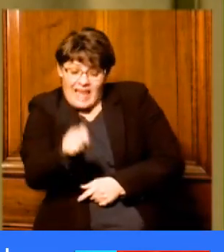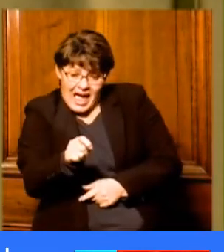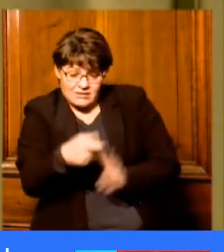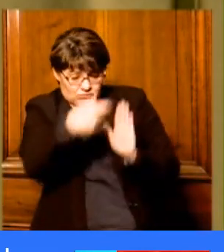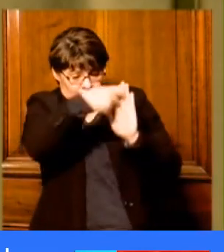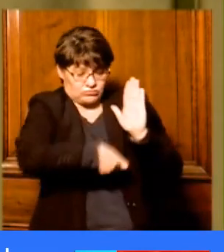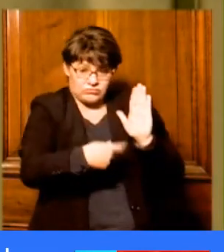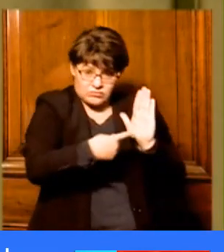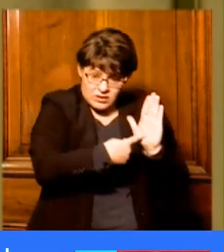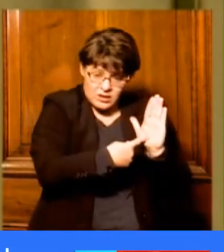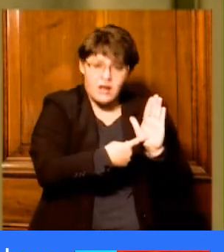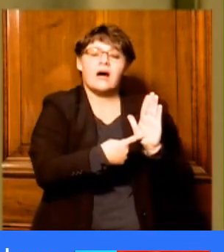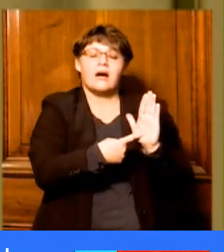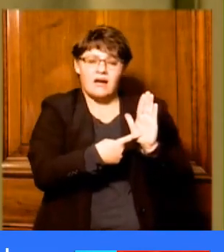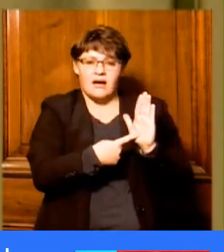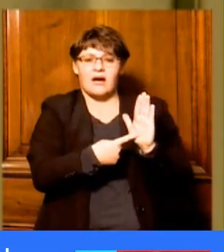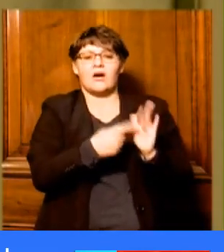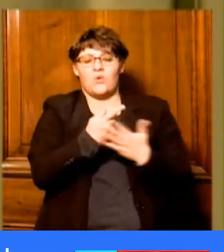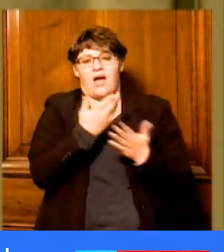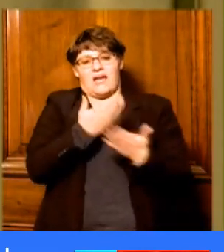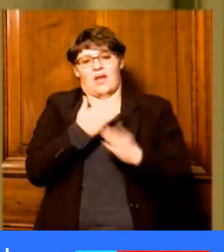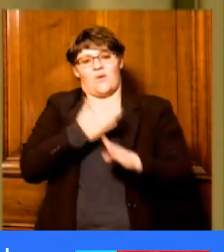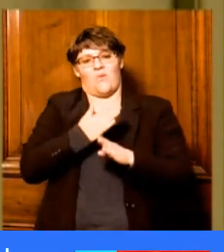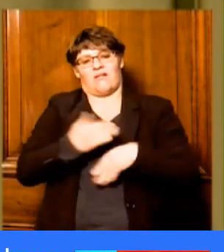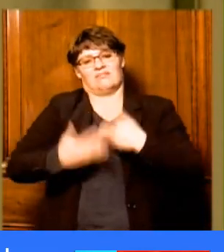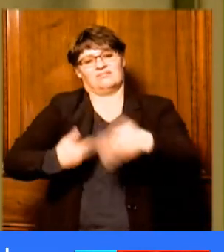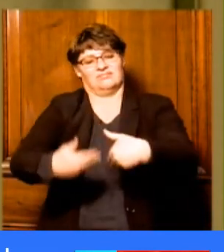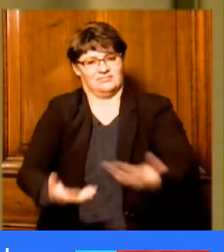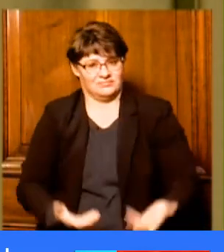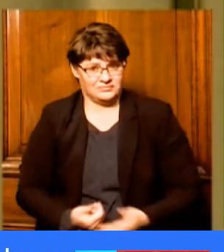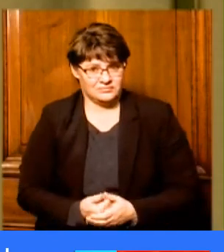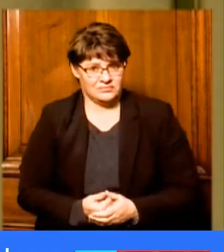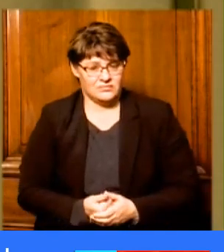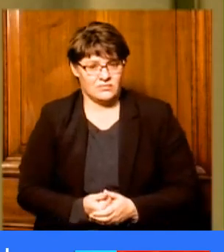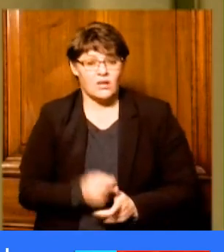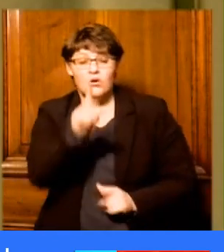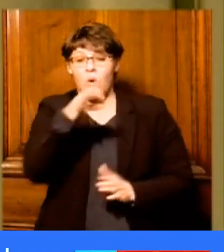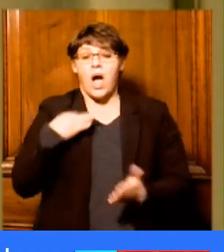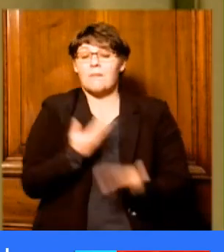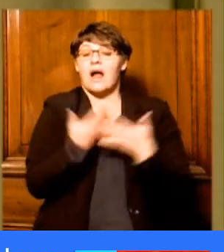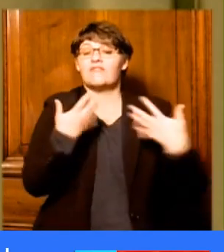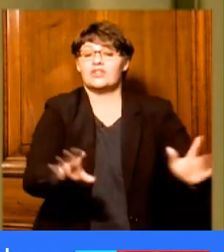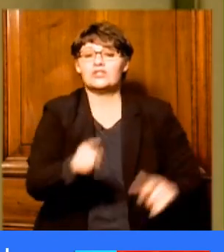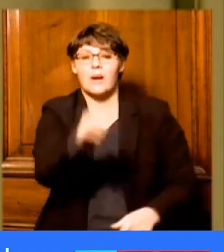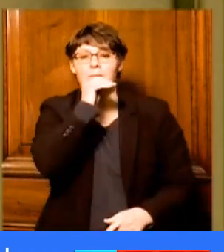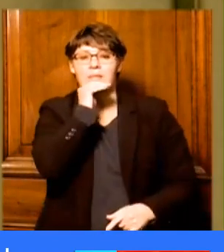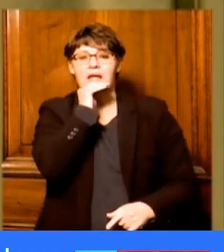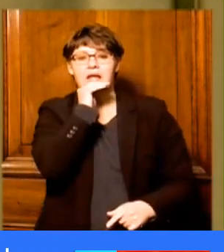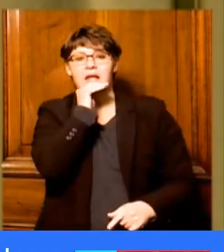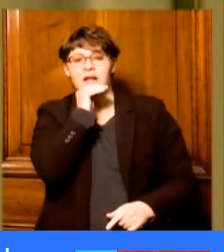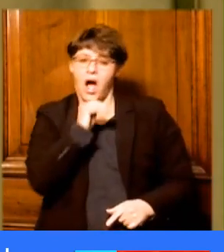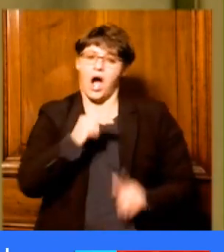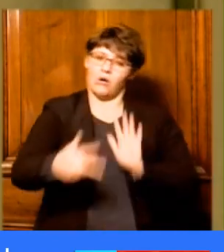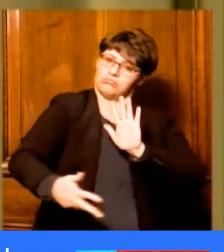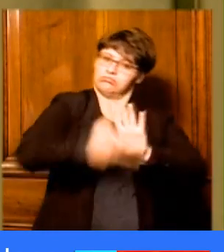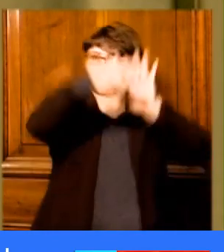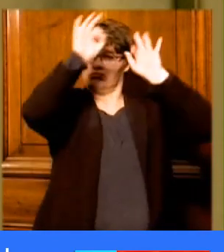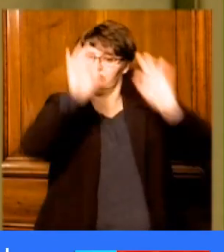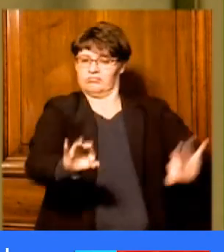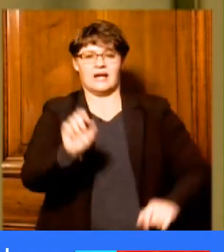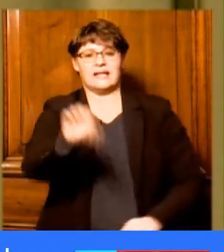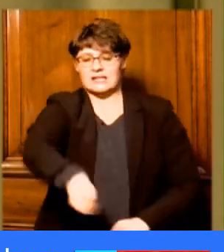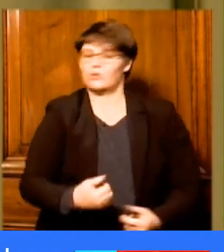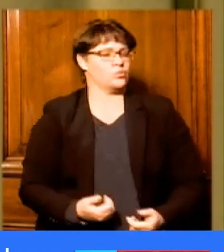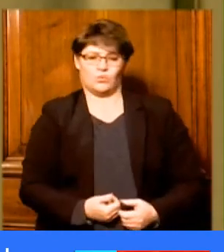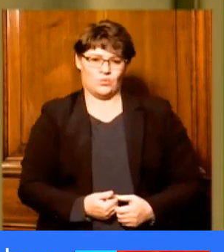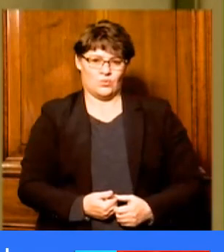as a basis for operation. Now, when you have applied, it does not necessarily mean you have been granted a permit.